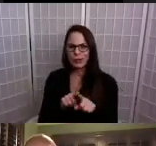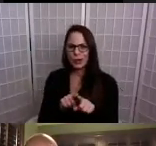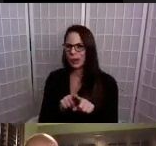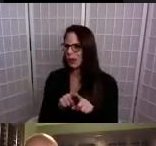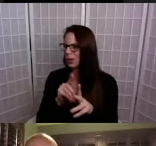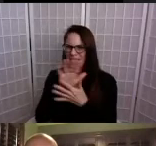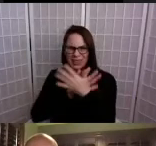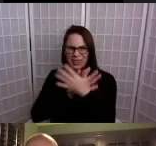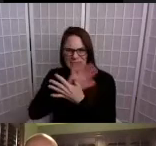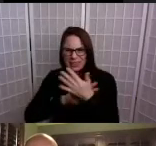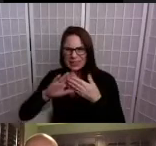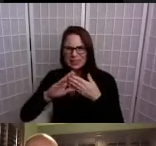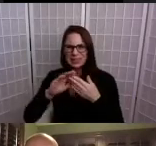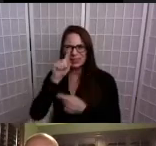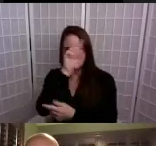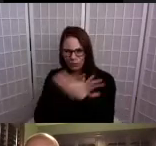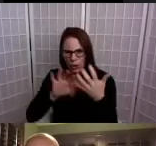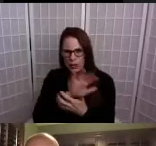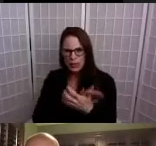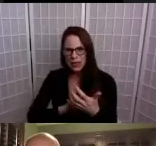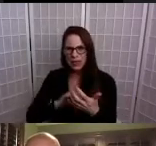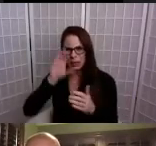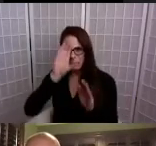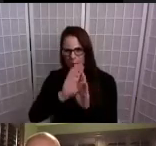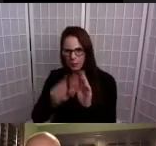behind it, and this talk, which may not have